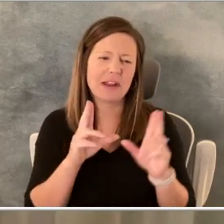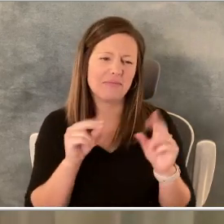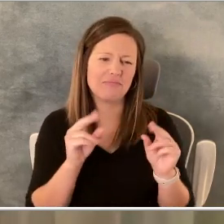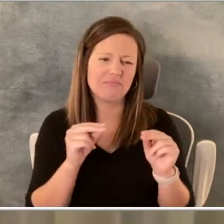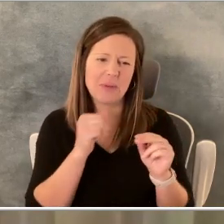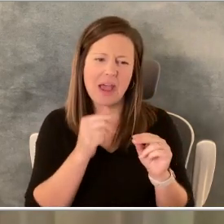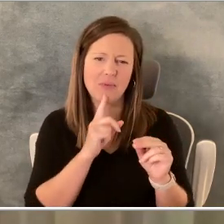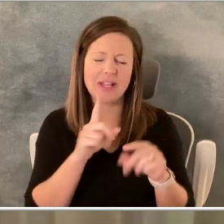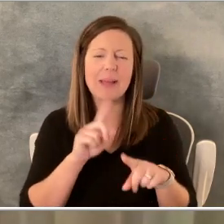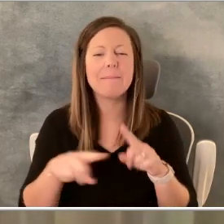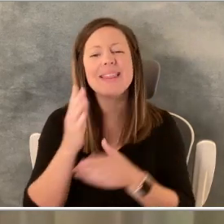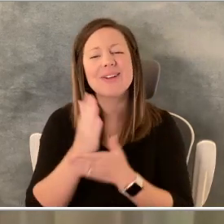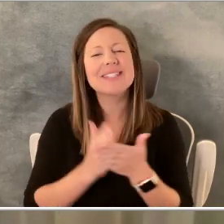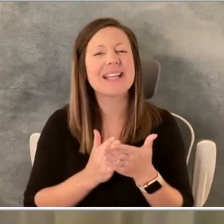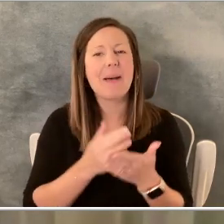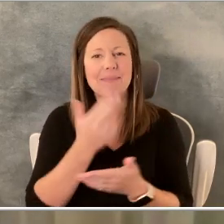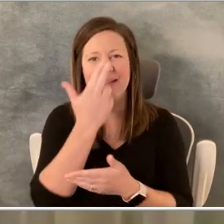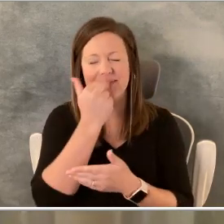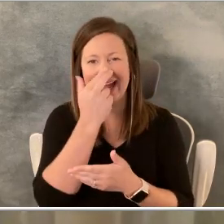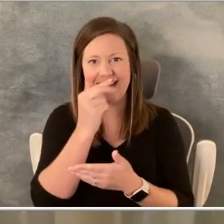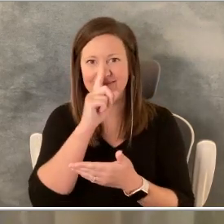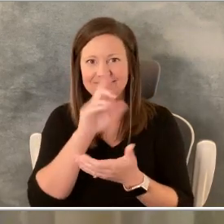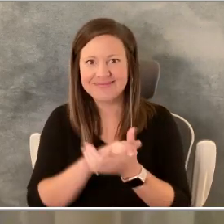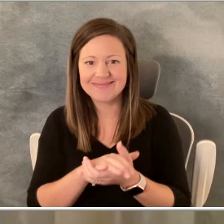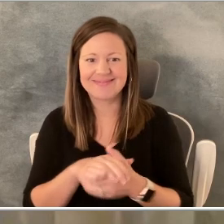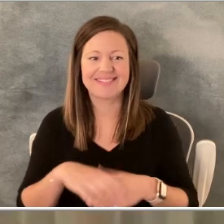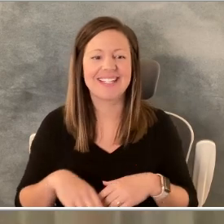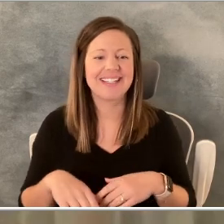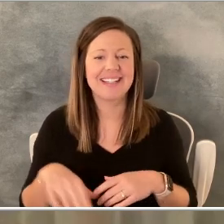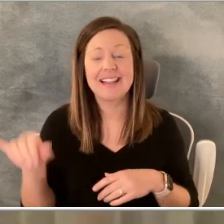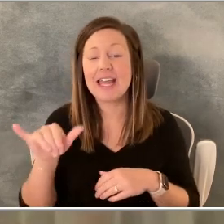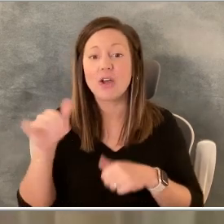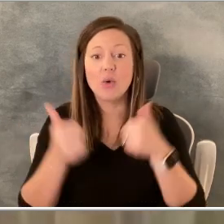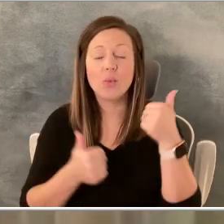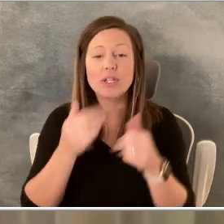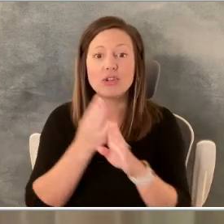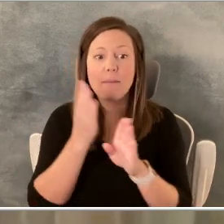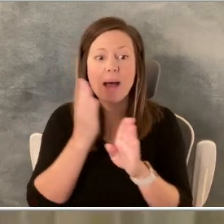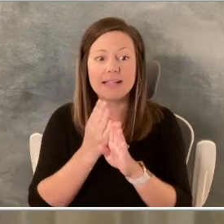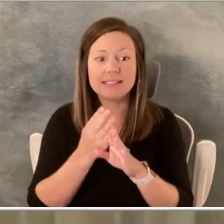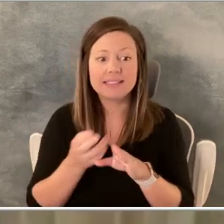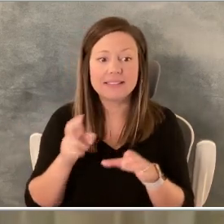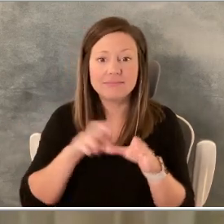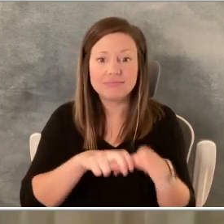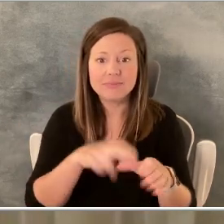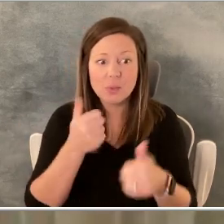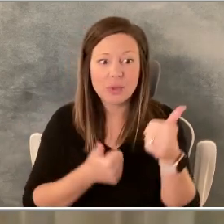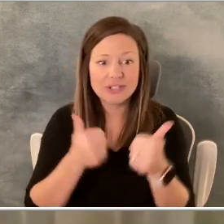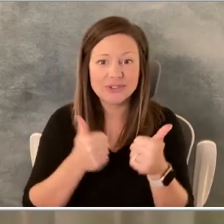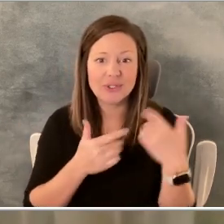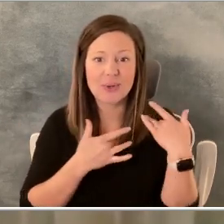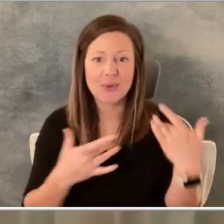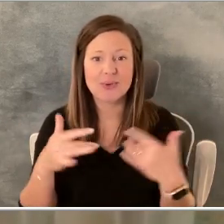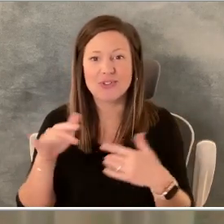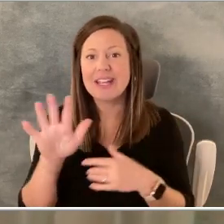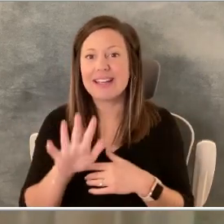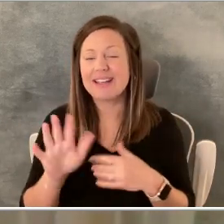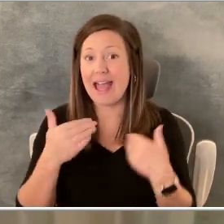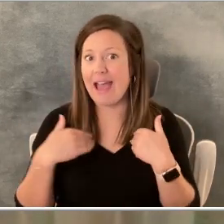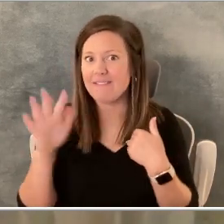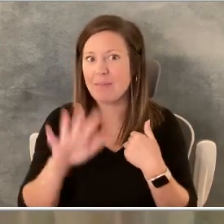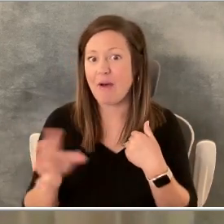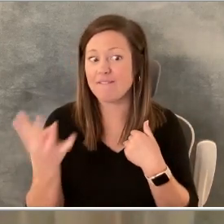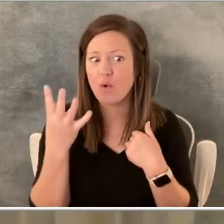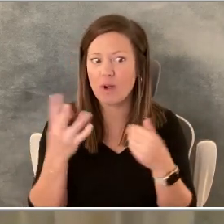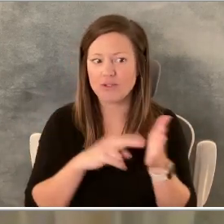some superstitions that guys have. What bus do they go on? We have usually about 4 buses. So are you on the